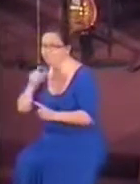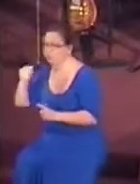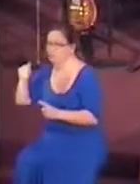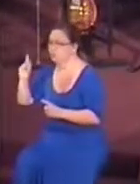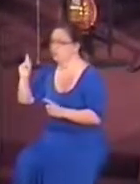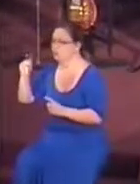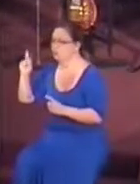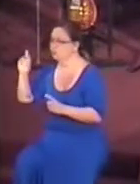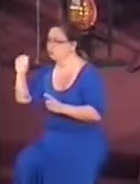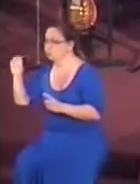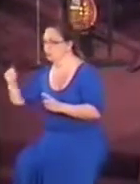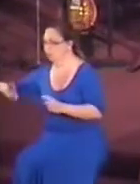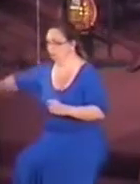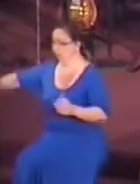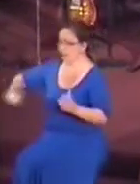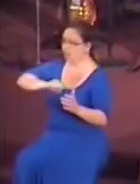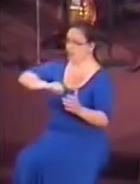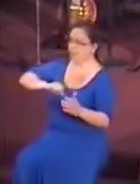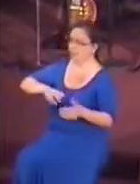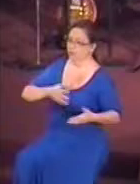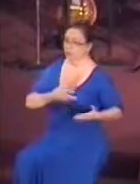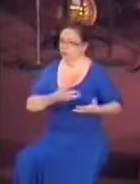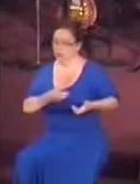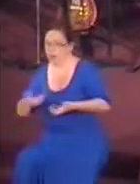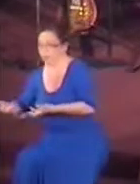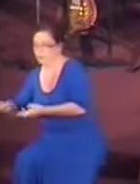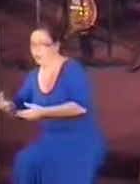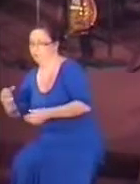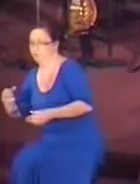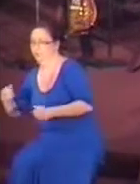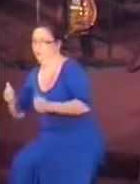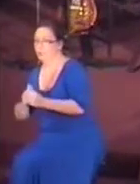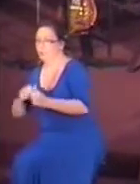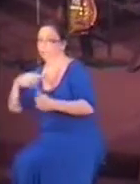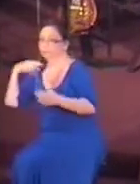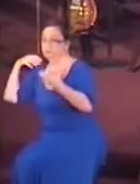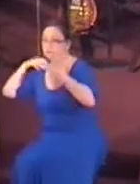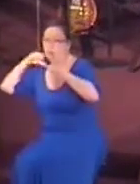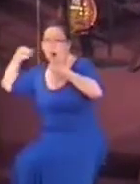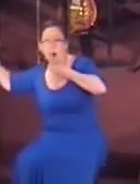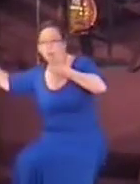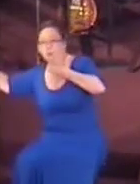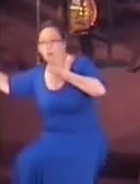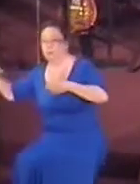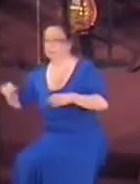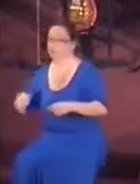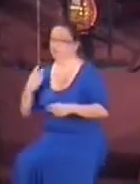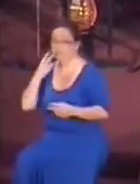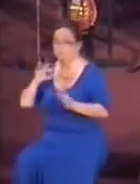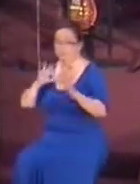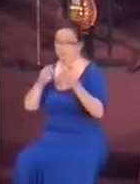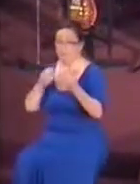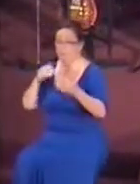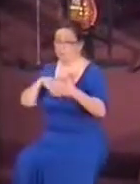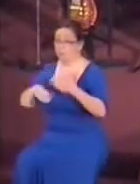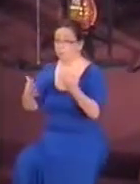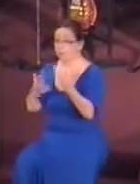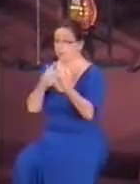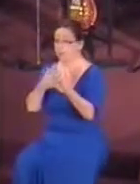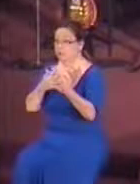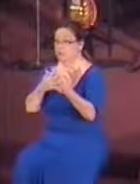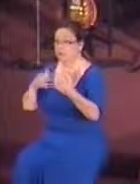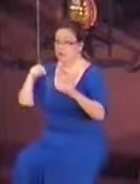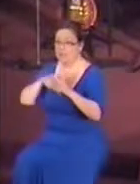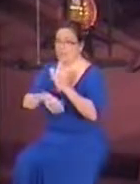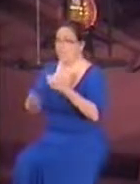a spear run through your body, being dragged to the streets with a rope tied around your neck, seeing your family thrown in prison and executed before your very